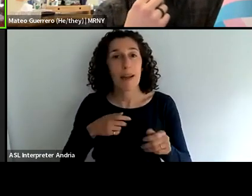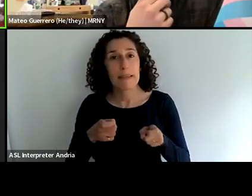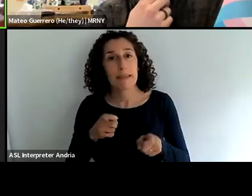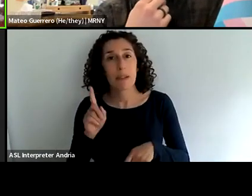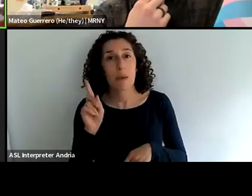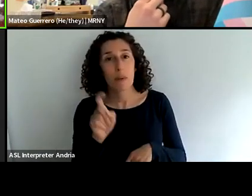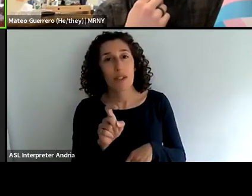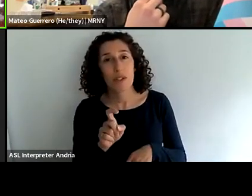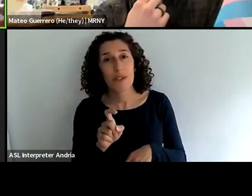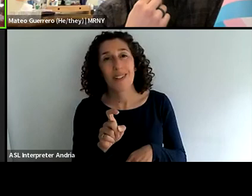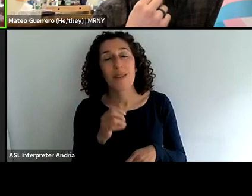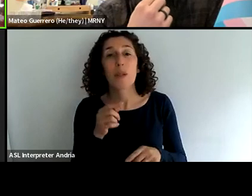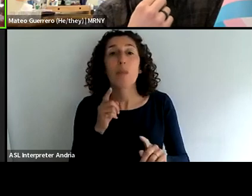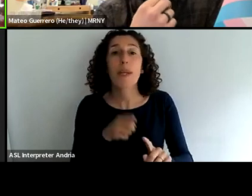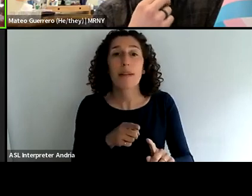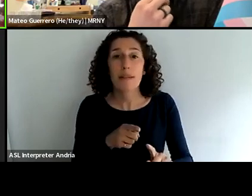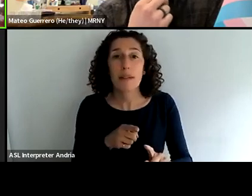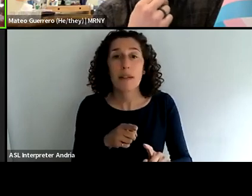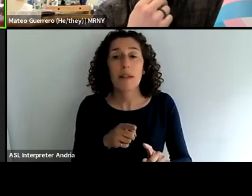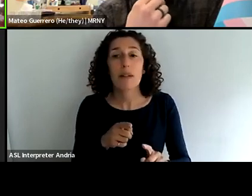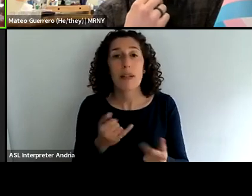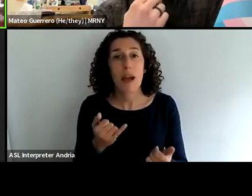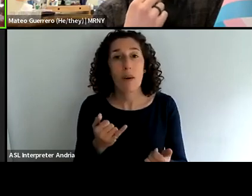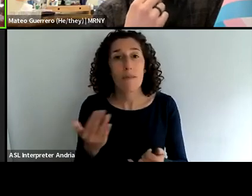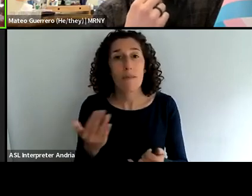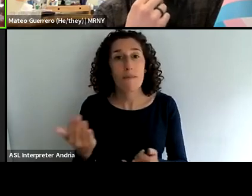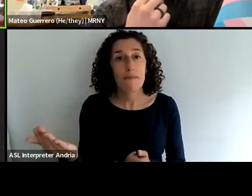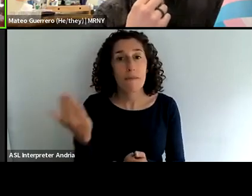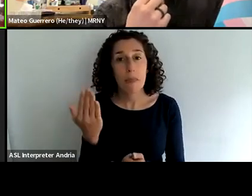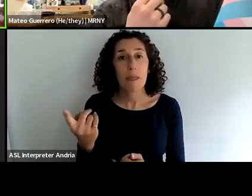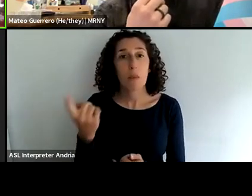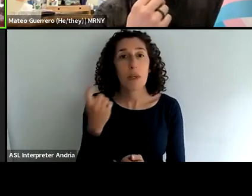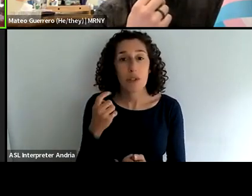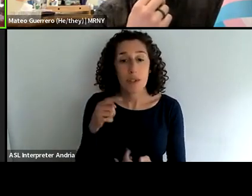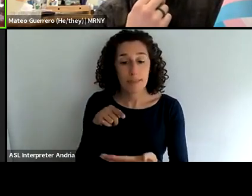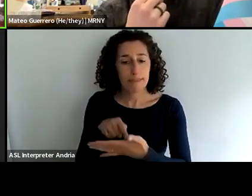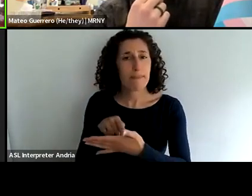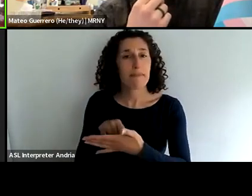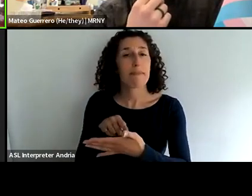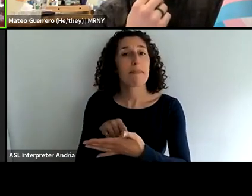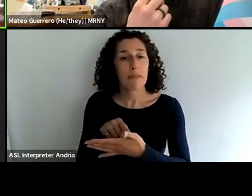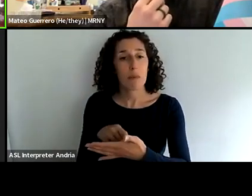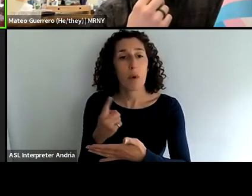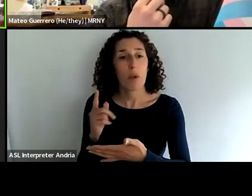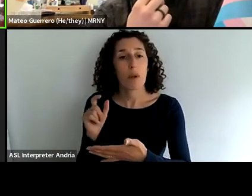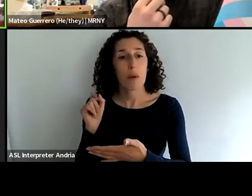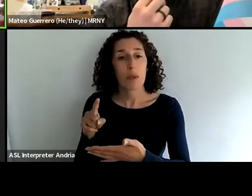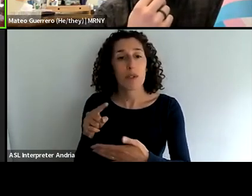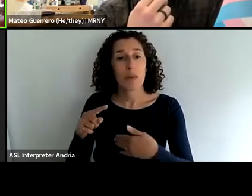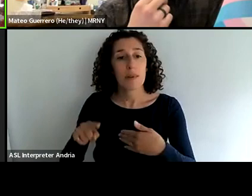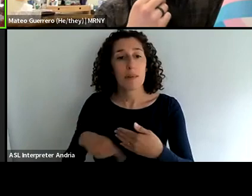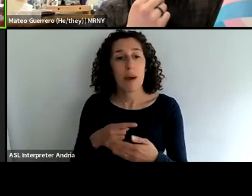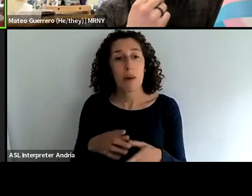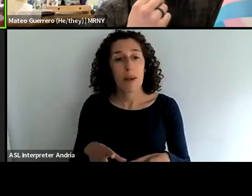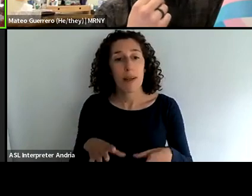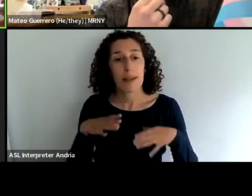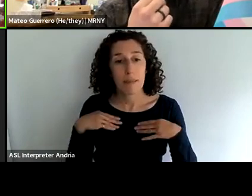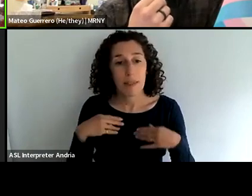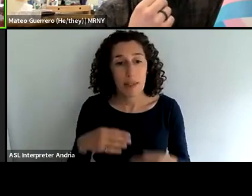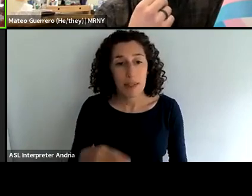so one question was about acceptance, and again, anybody can jump in and take this one